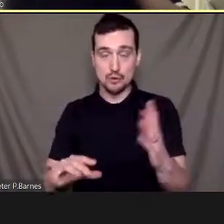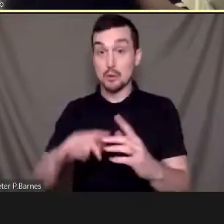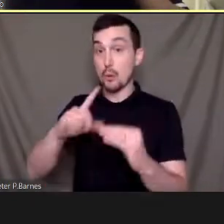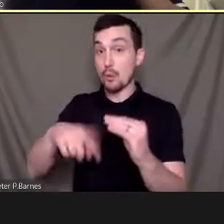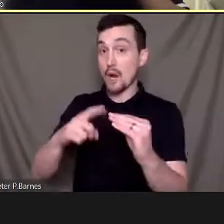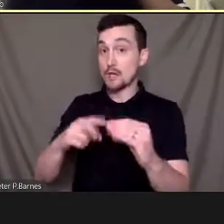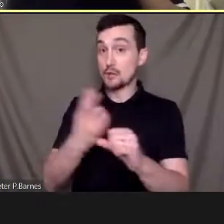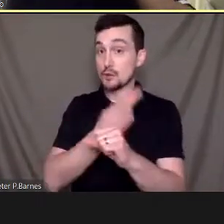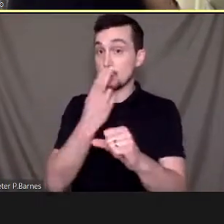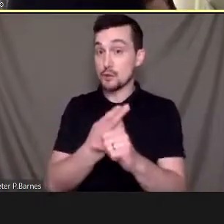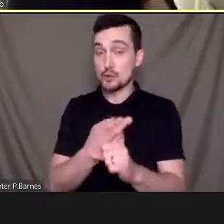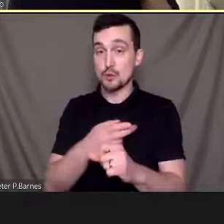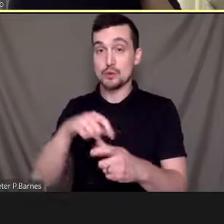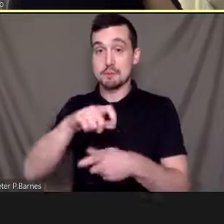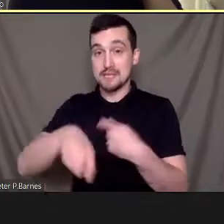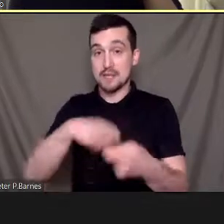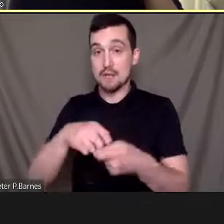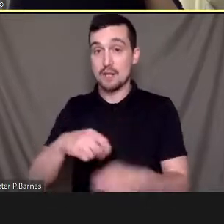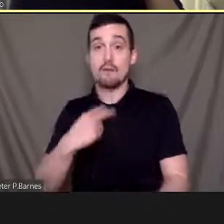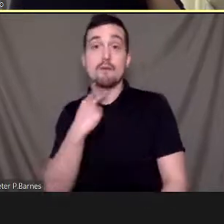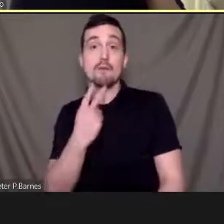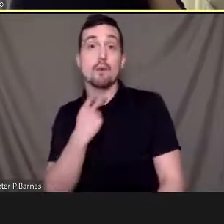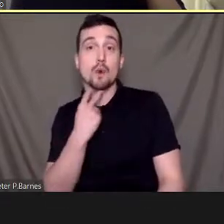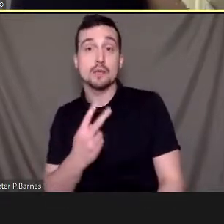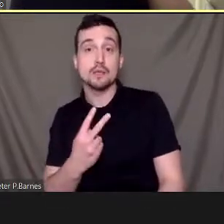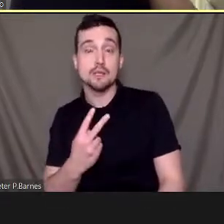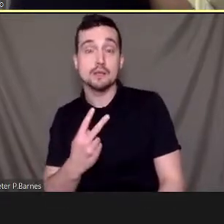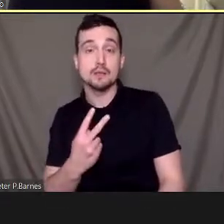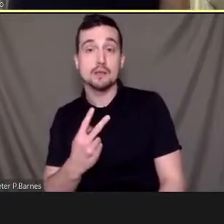particular voices and different